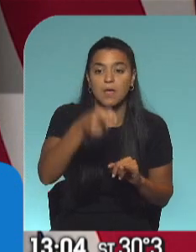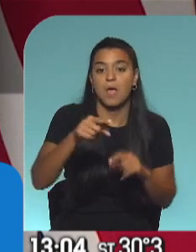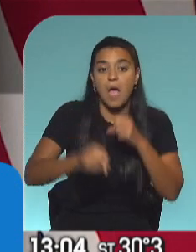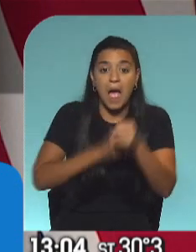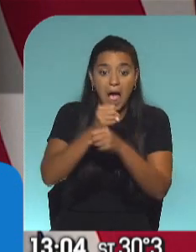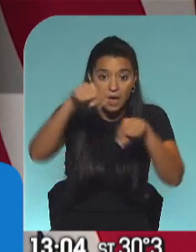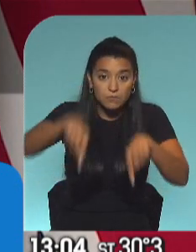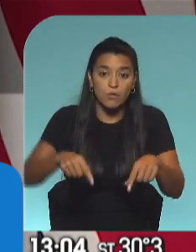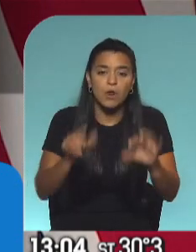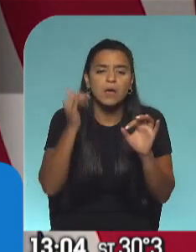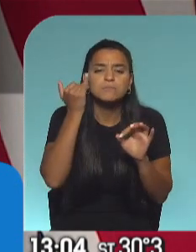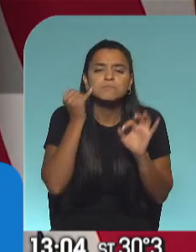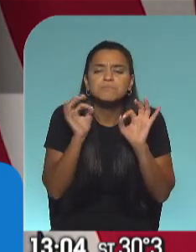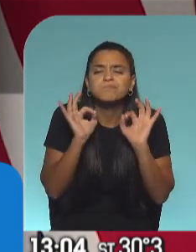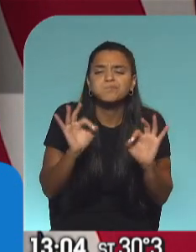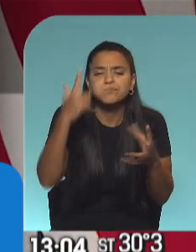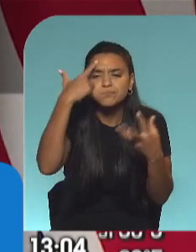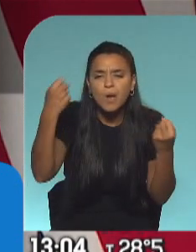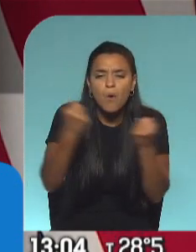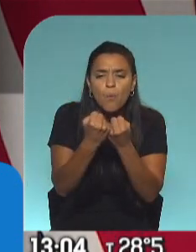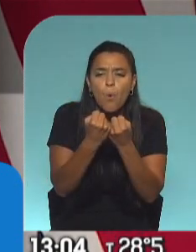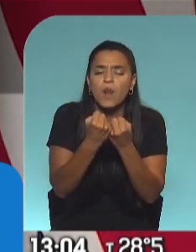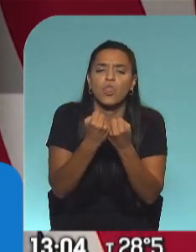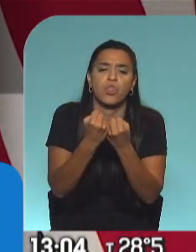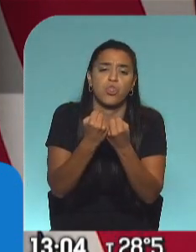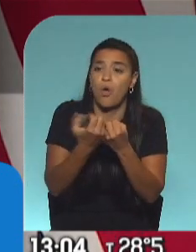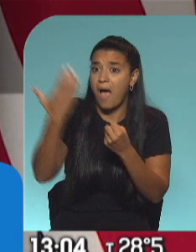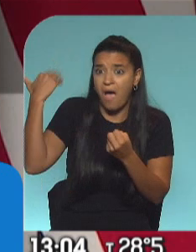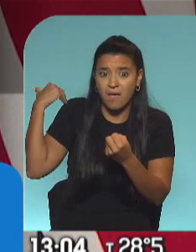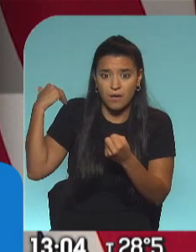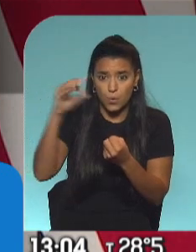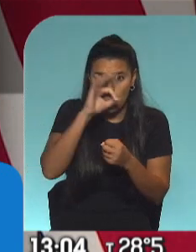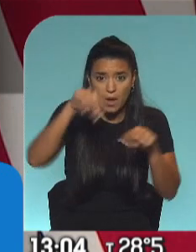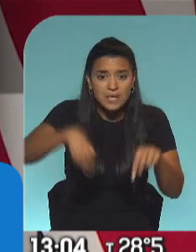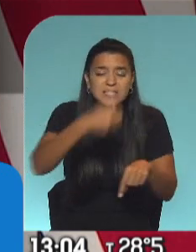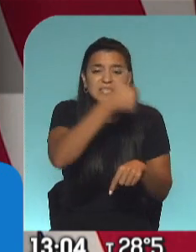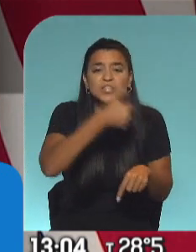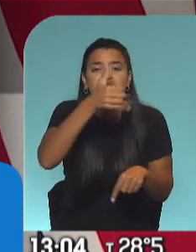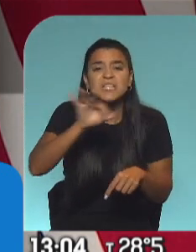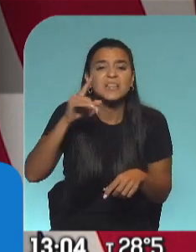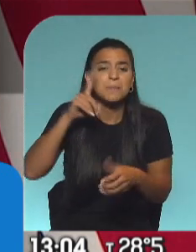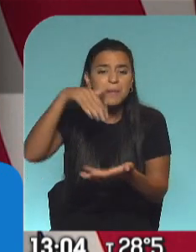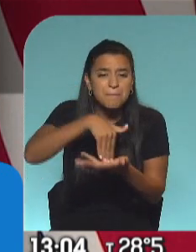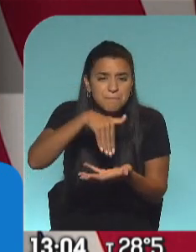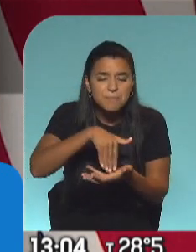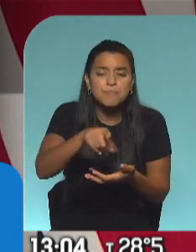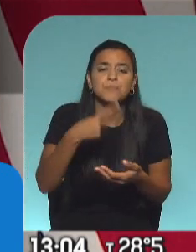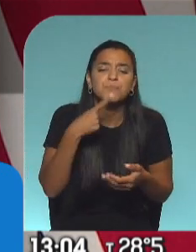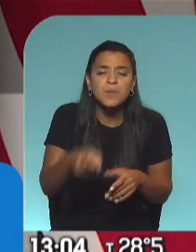the biggest trade deal yet, worth £660 billion a year, a